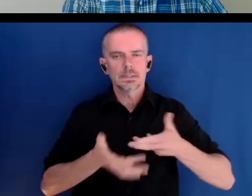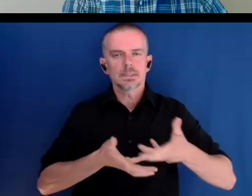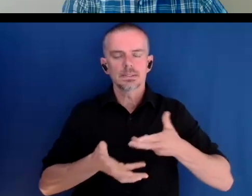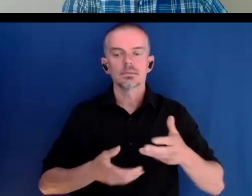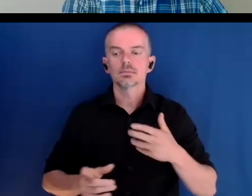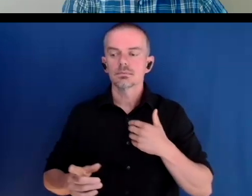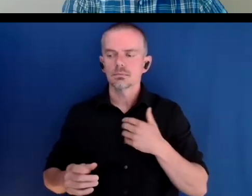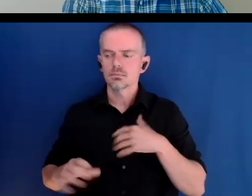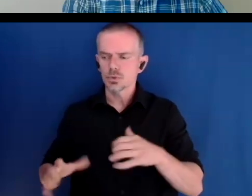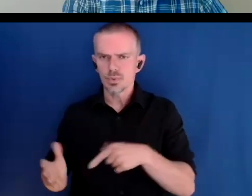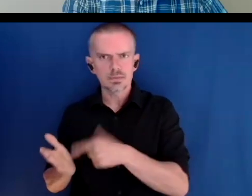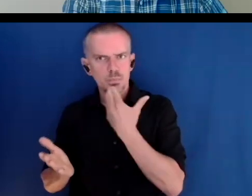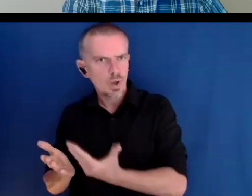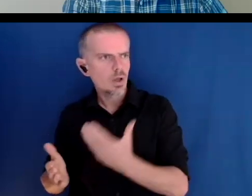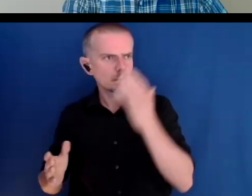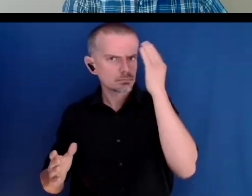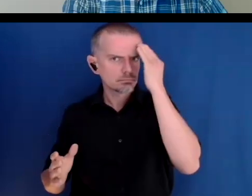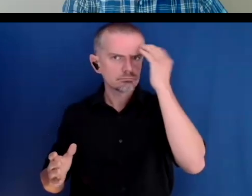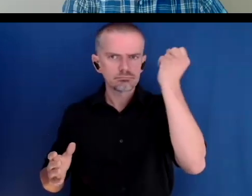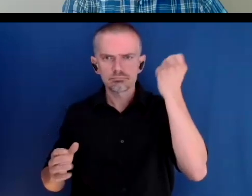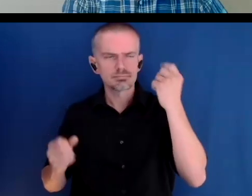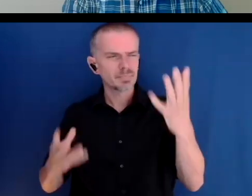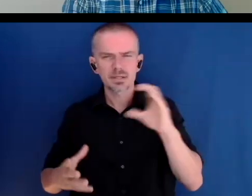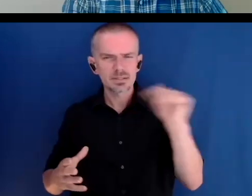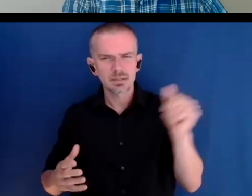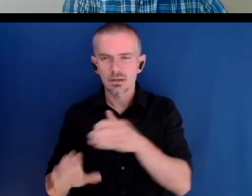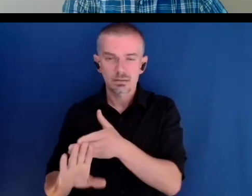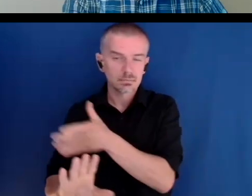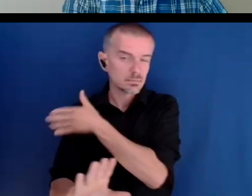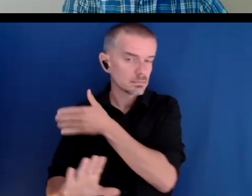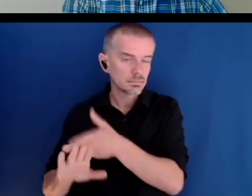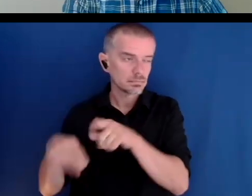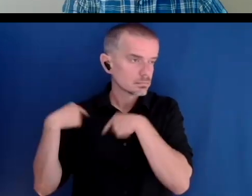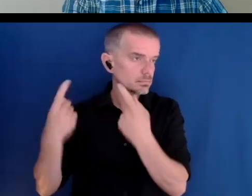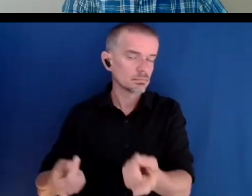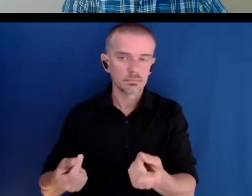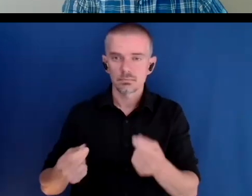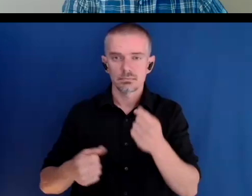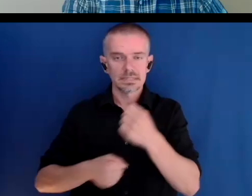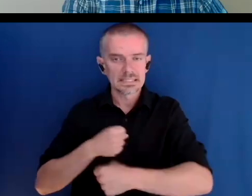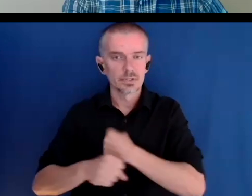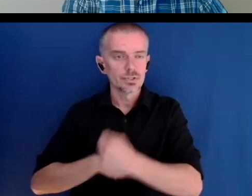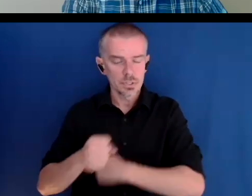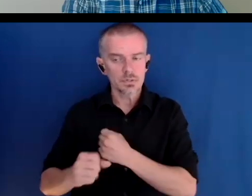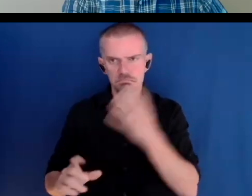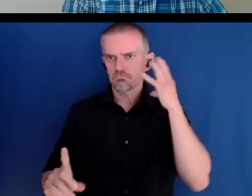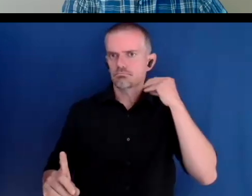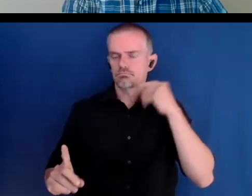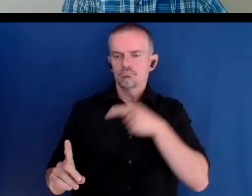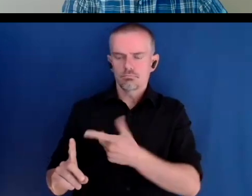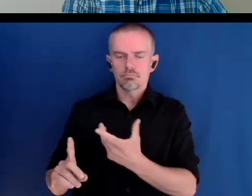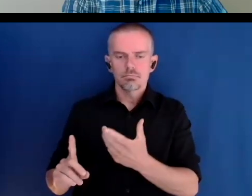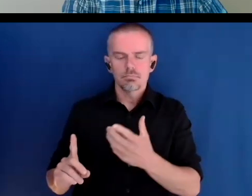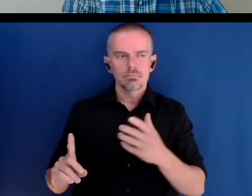really well and we do all the time, under multiple agreements over generations now with the agency and what the Washington office is